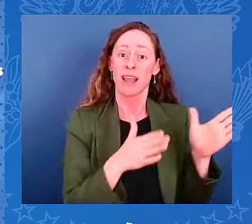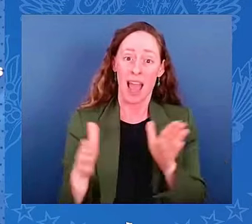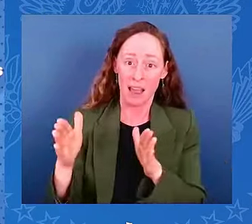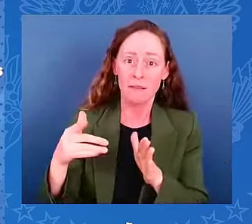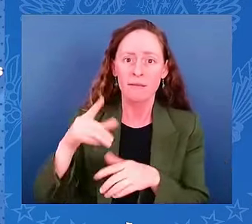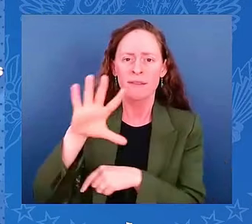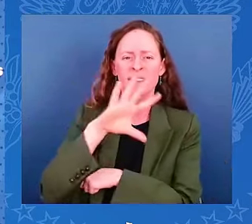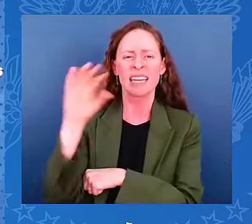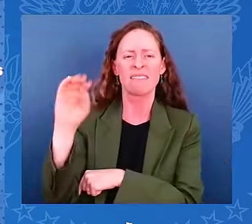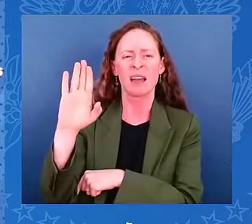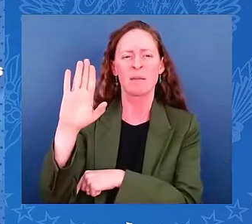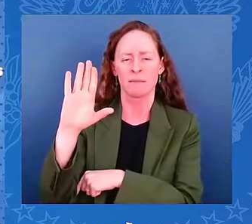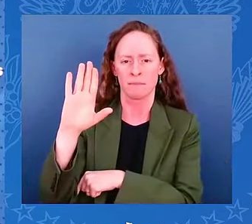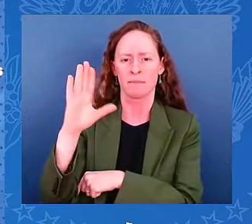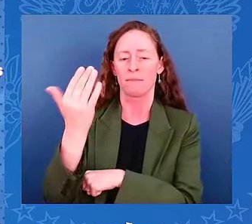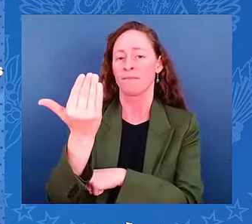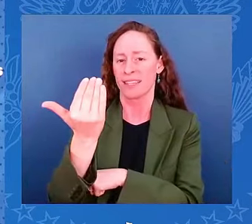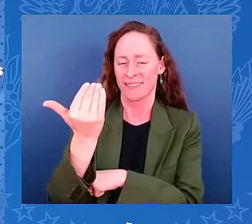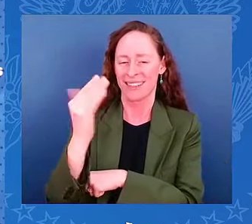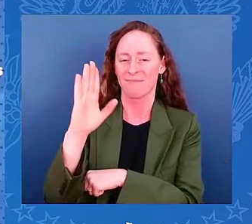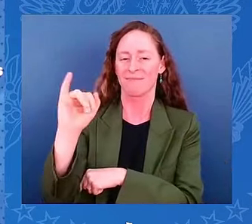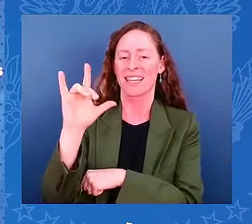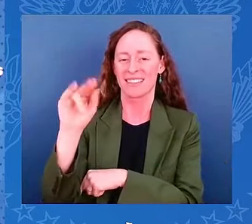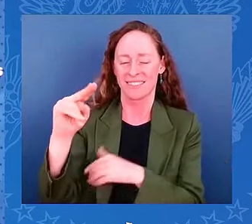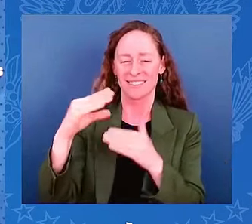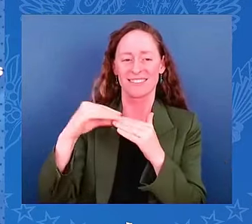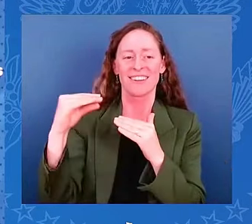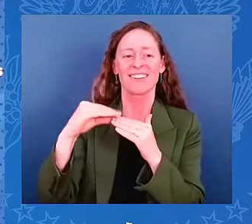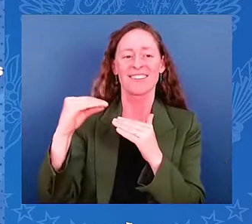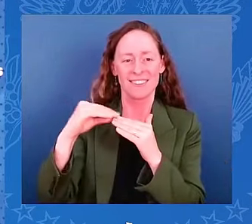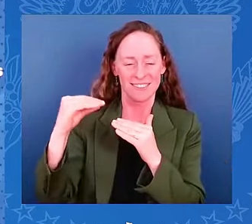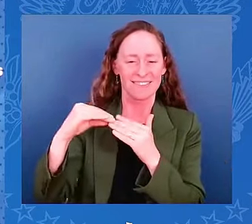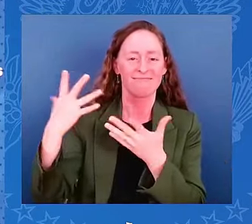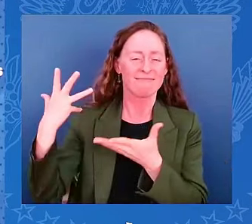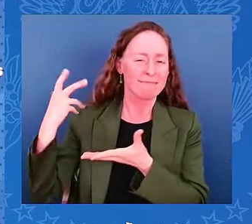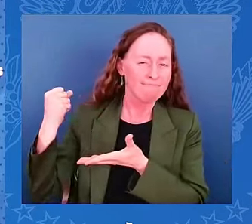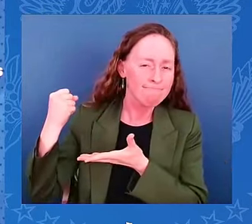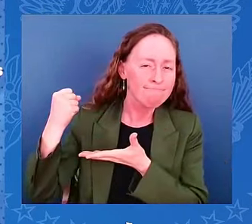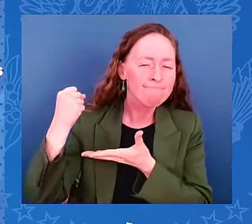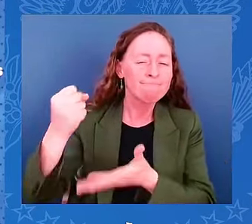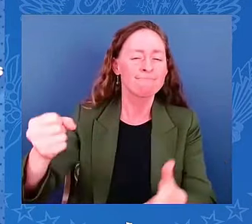crime. And we built on that progress with your help, the